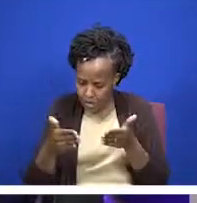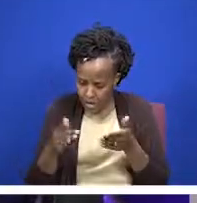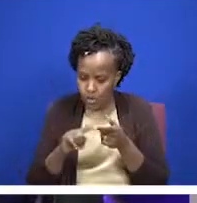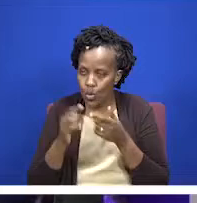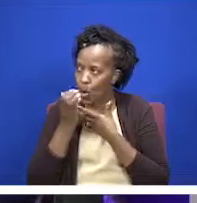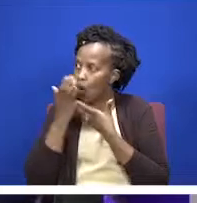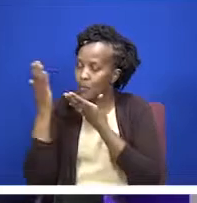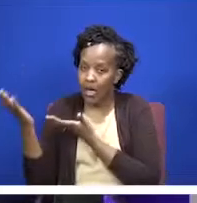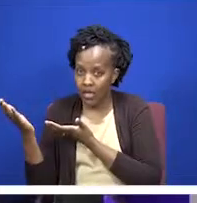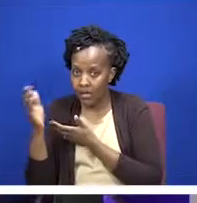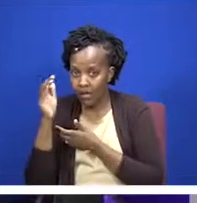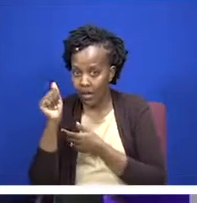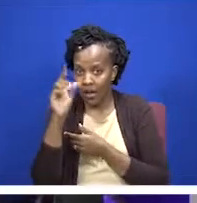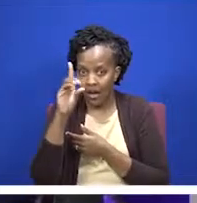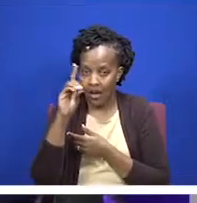Lord and Master.